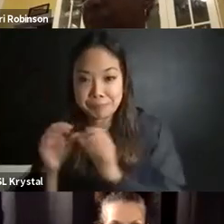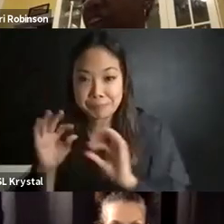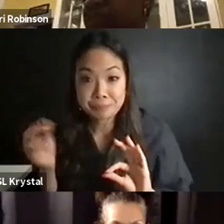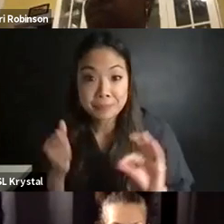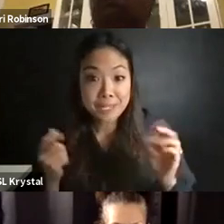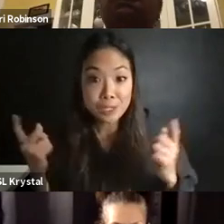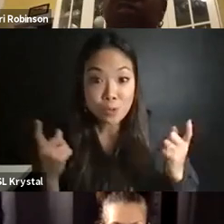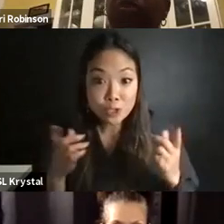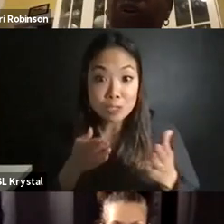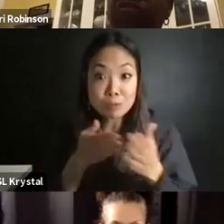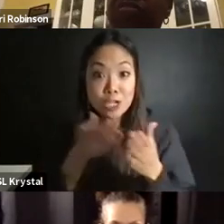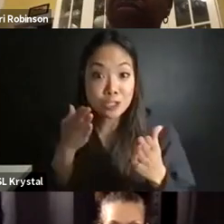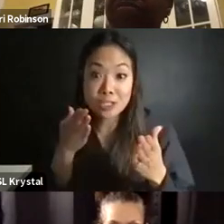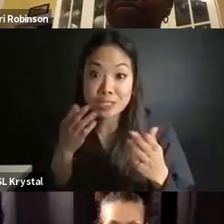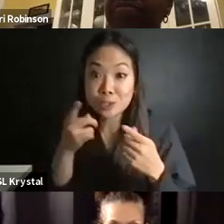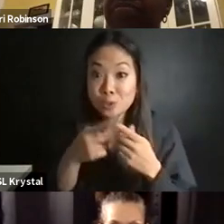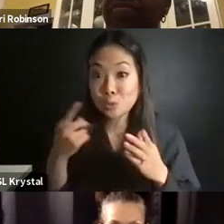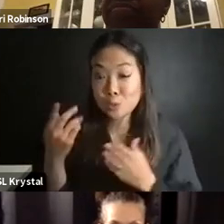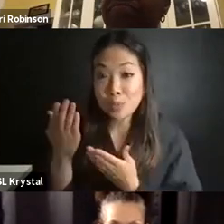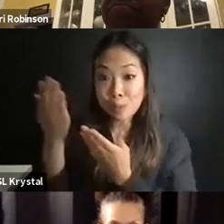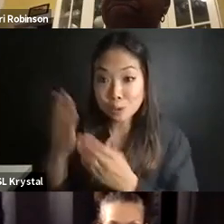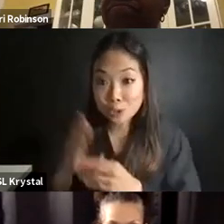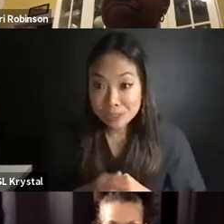or objection to the motion